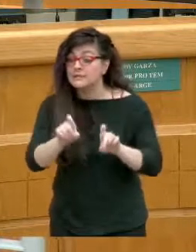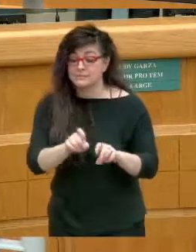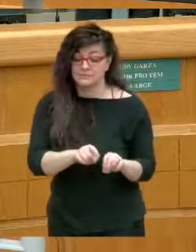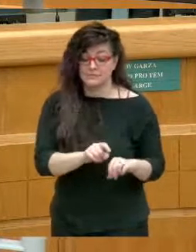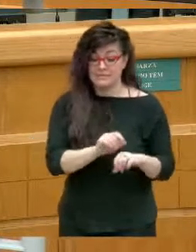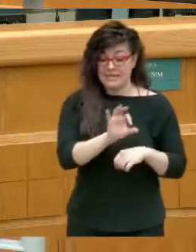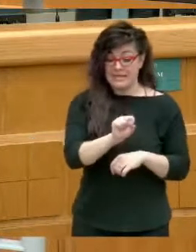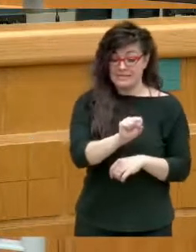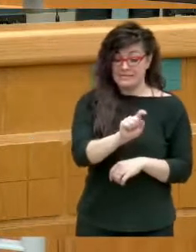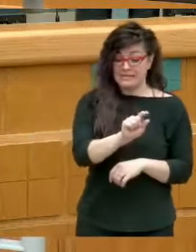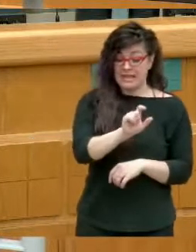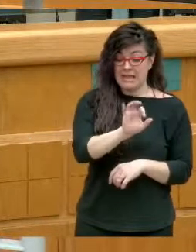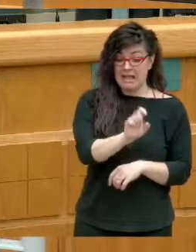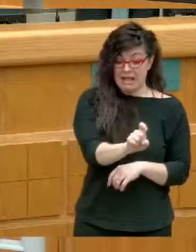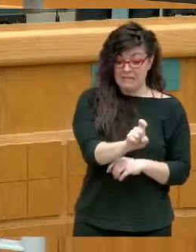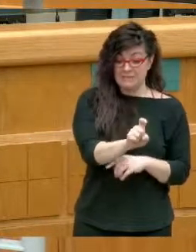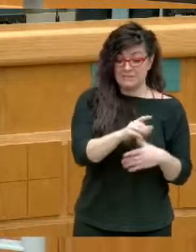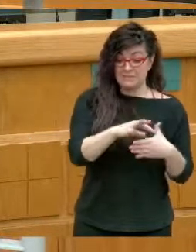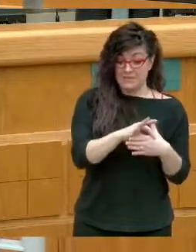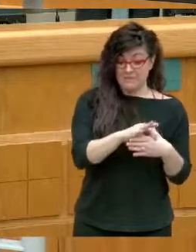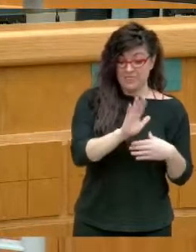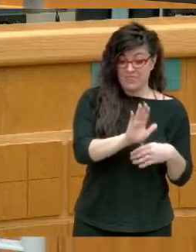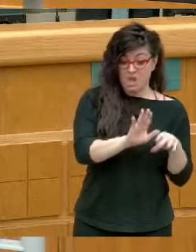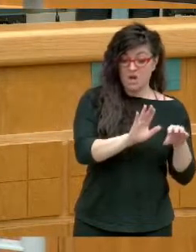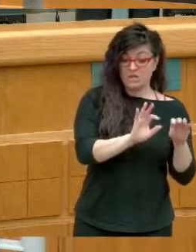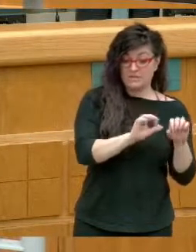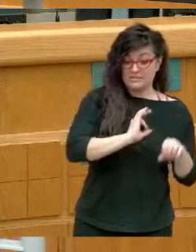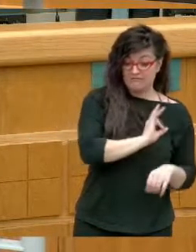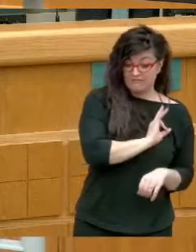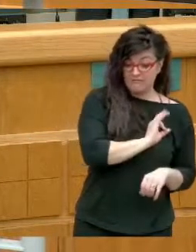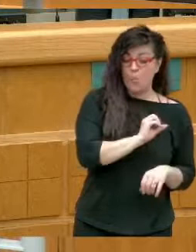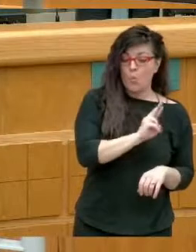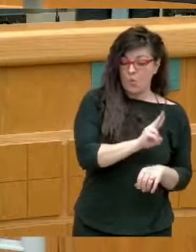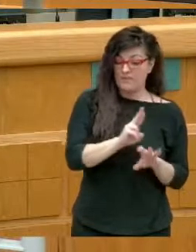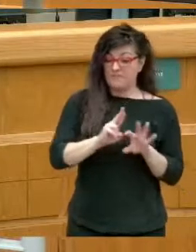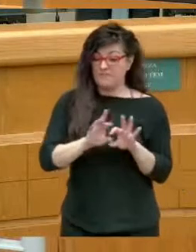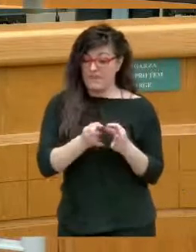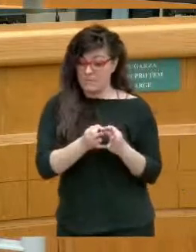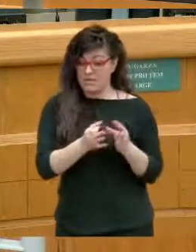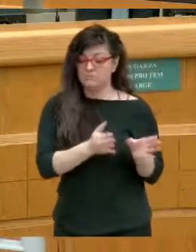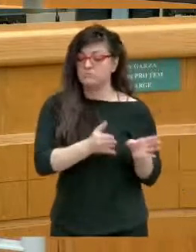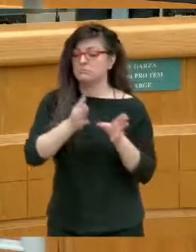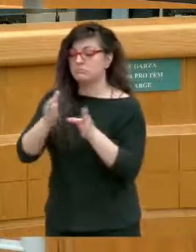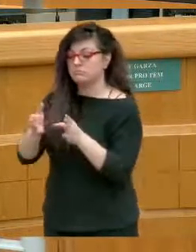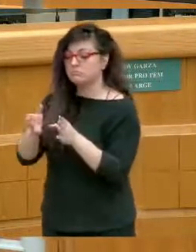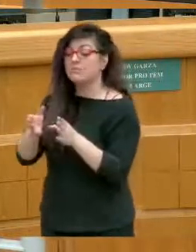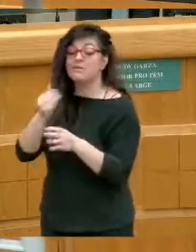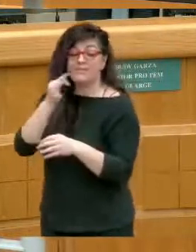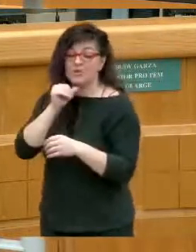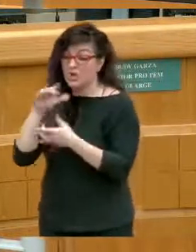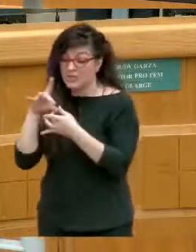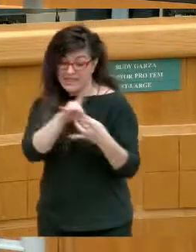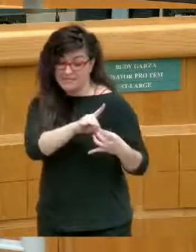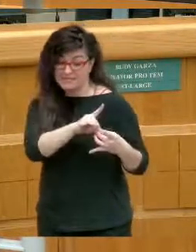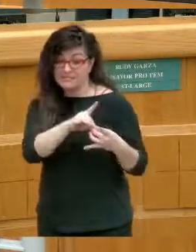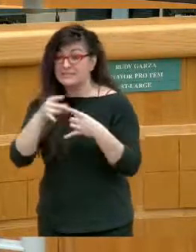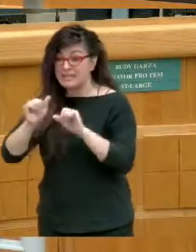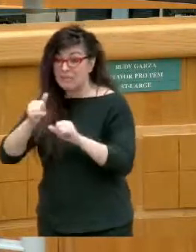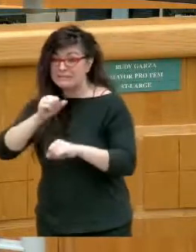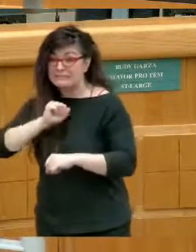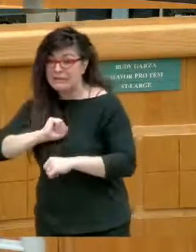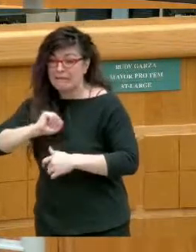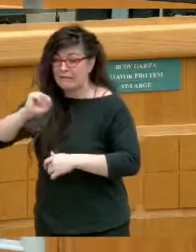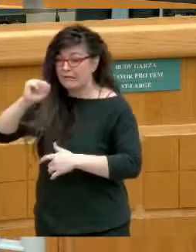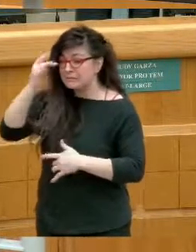STX family members, or the general public that has symptoms of COVID-19. If that occurs,